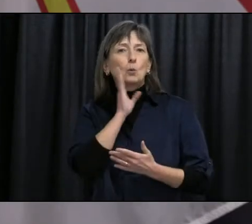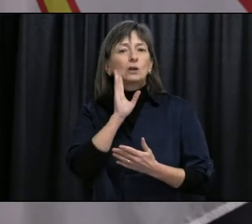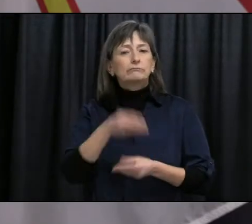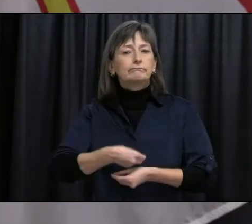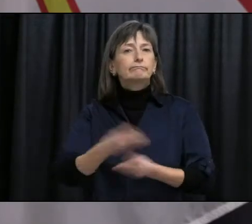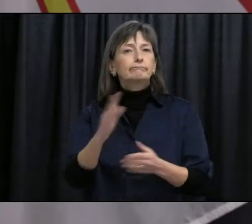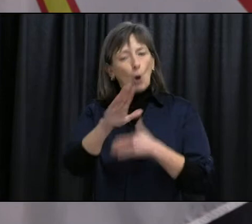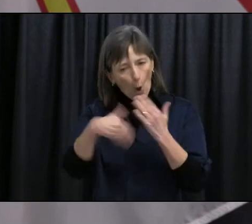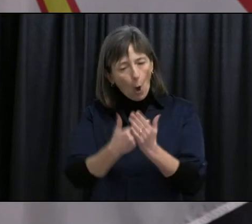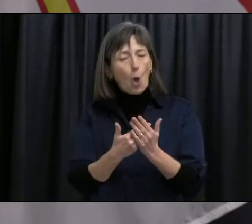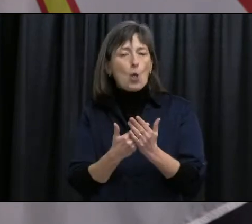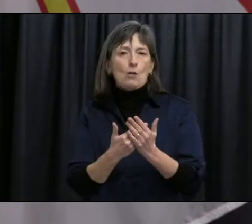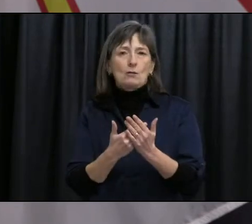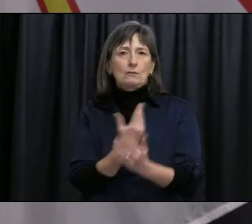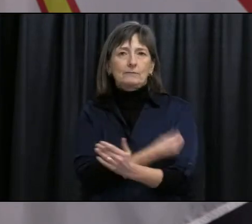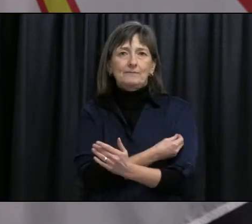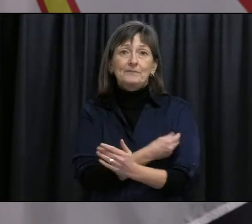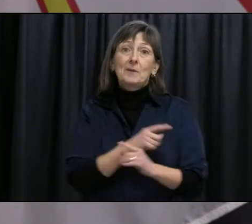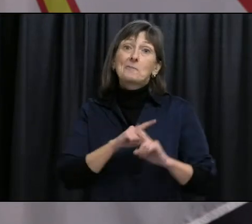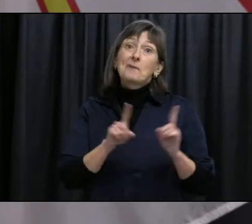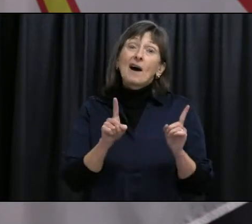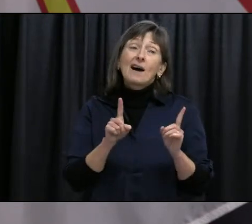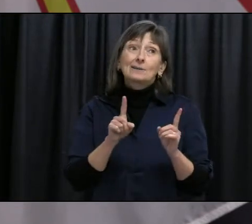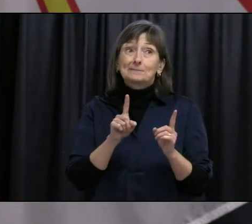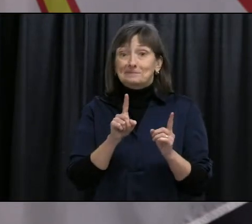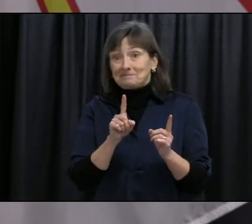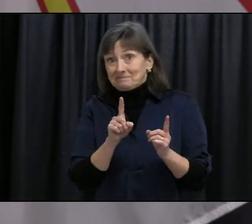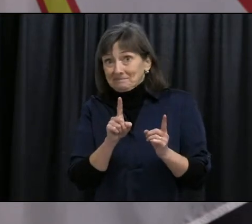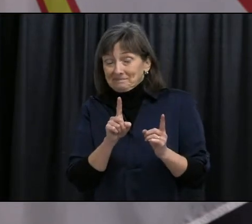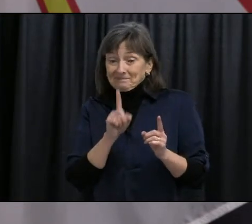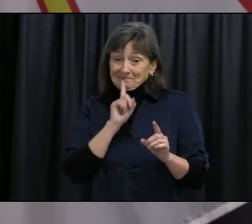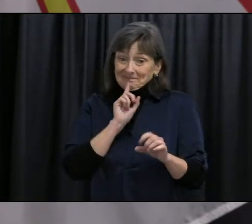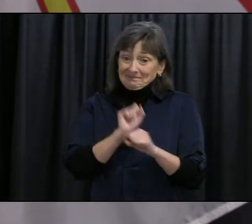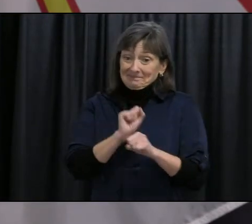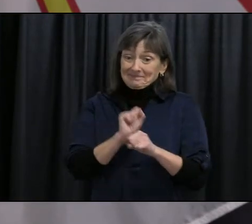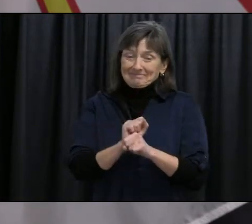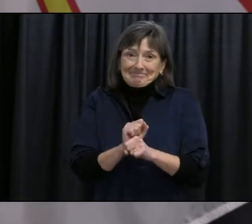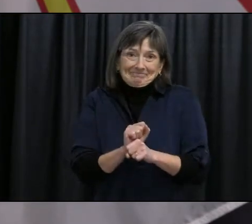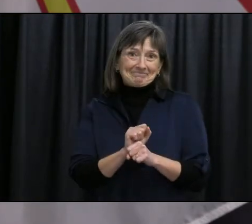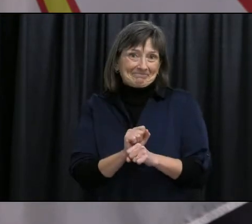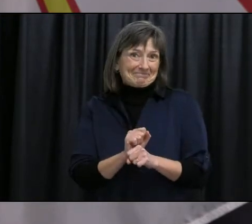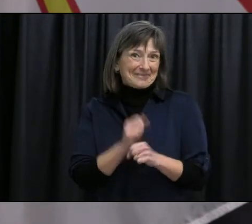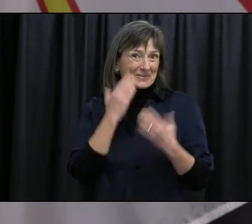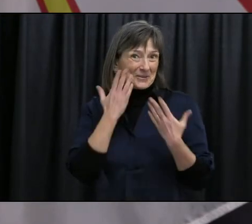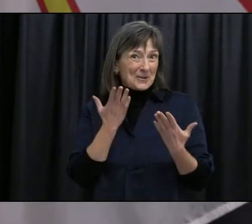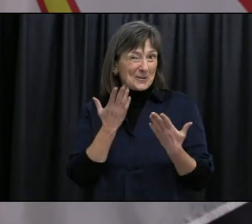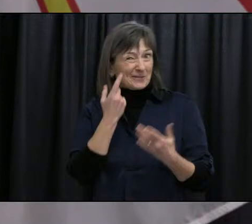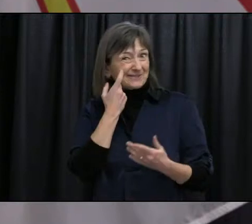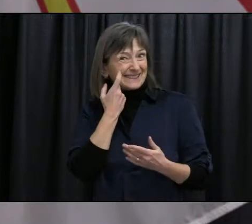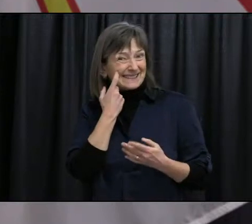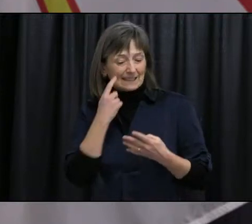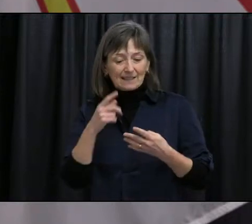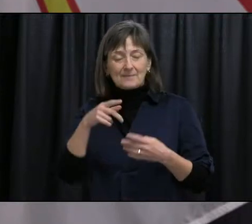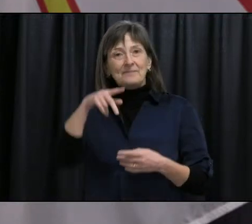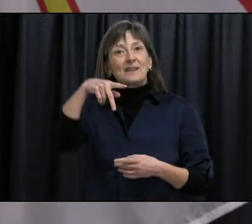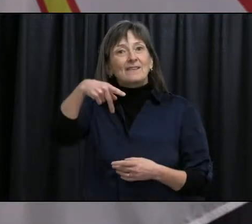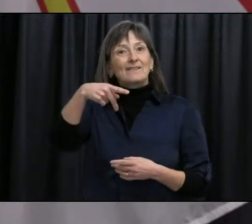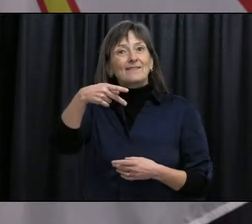But of course, all of these things are fluid, and it depends on, we've just seen with the Pfizer-BioNTech